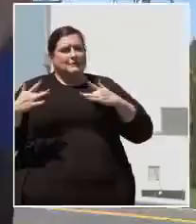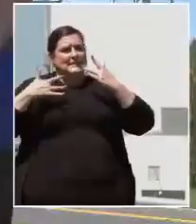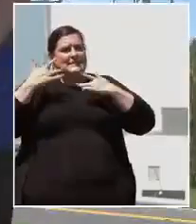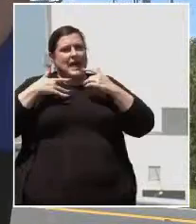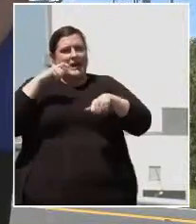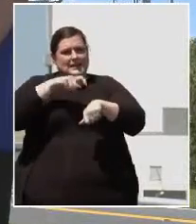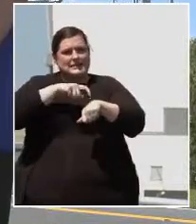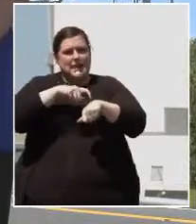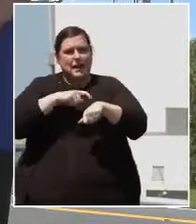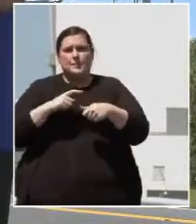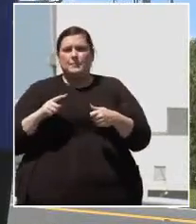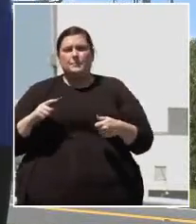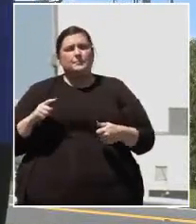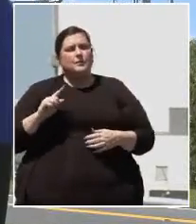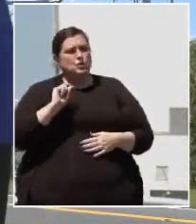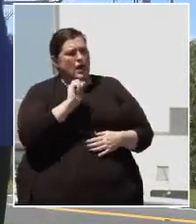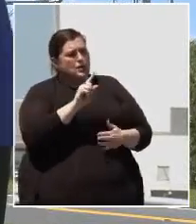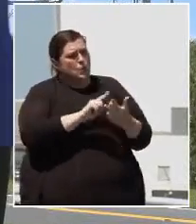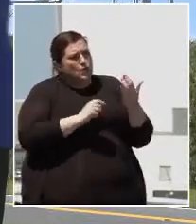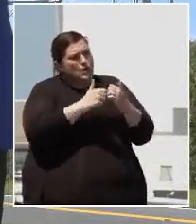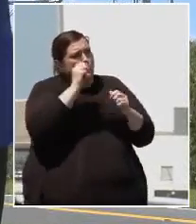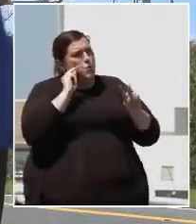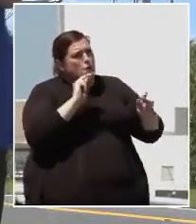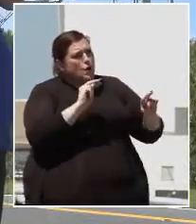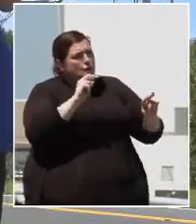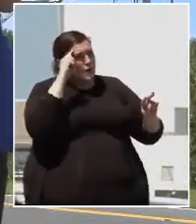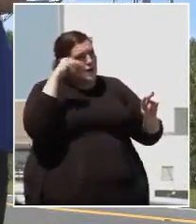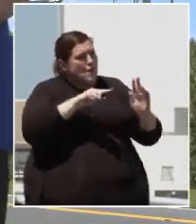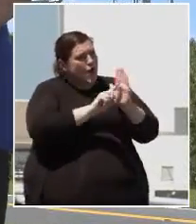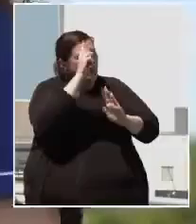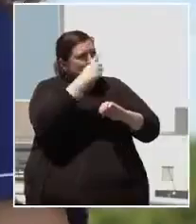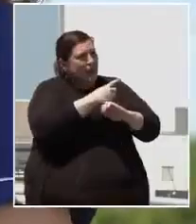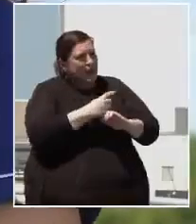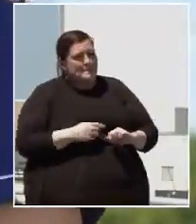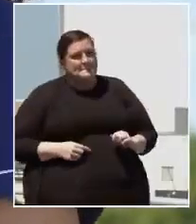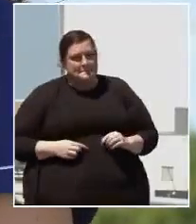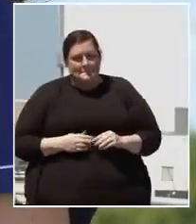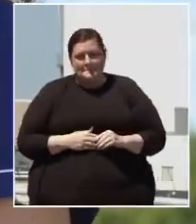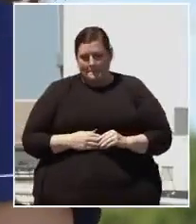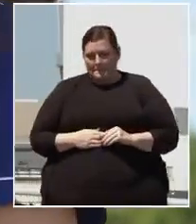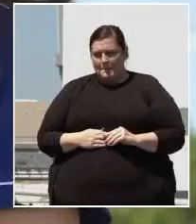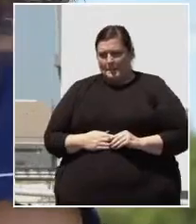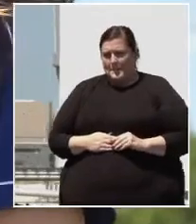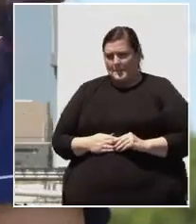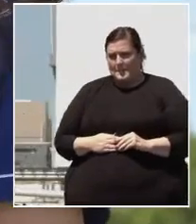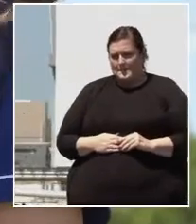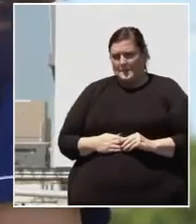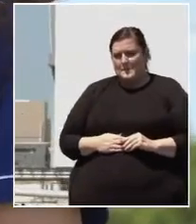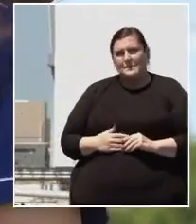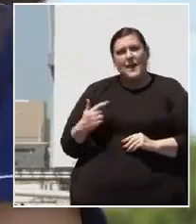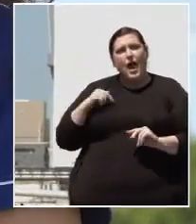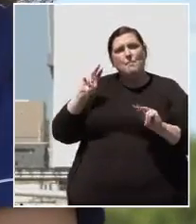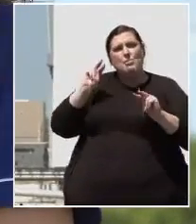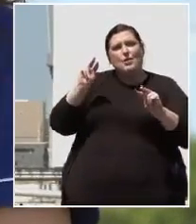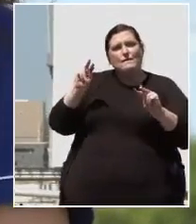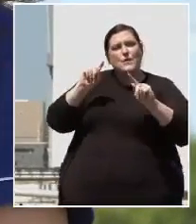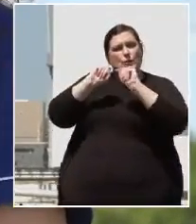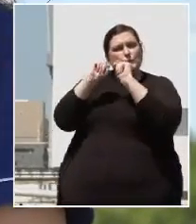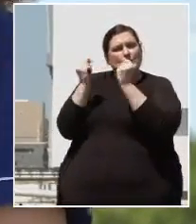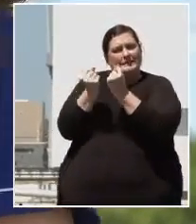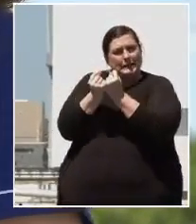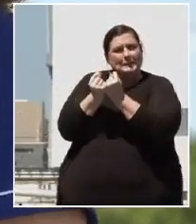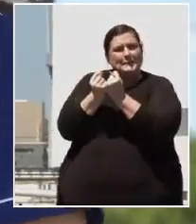exciting time what are you most looking forward to for launch day I am looking forward to the